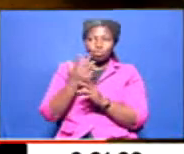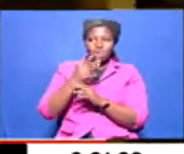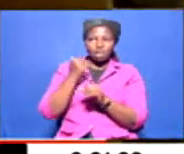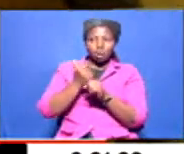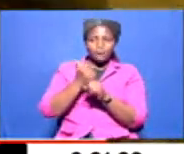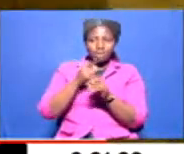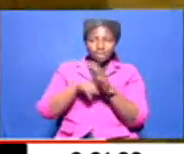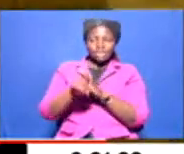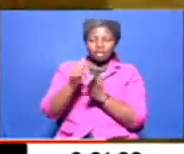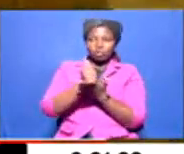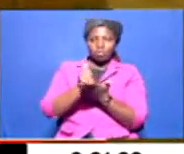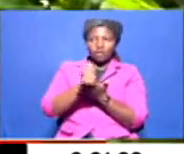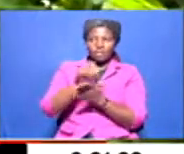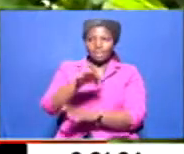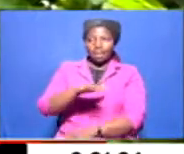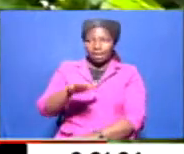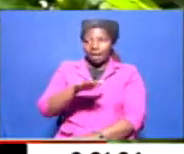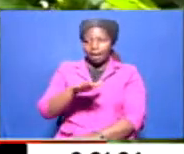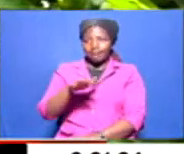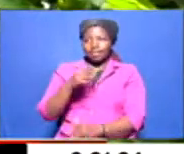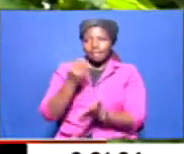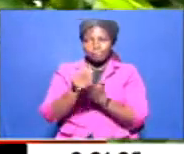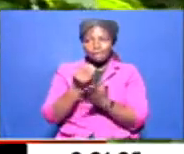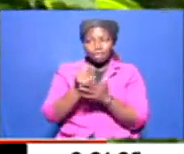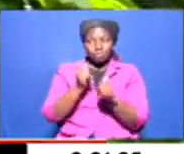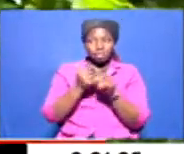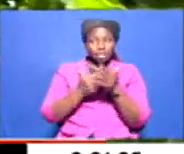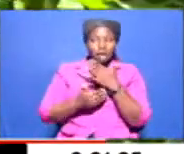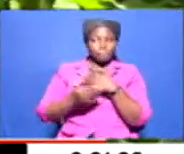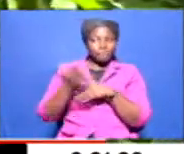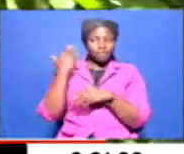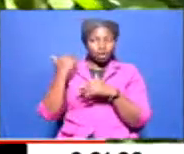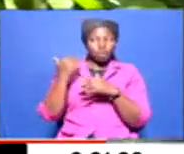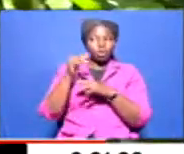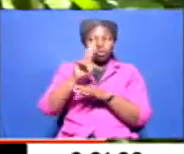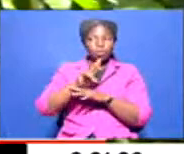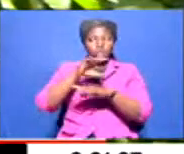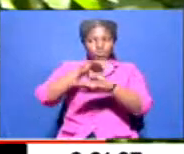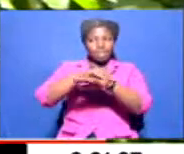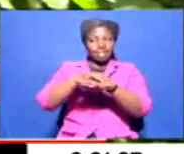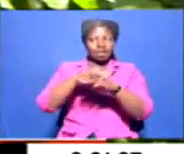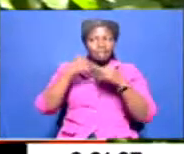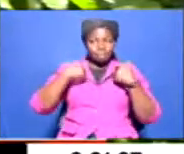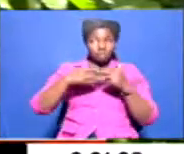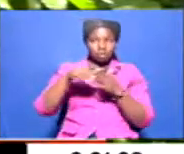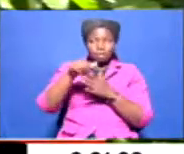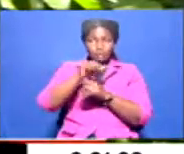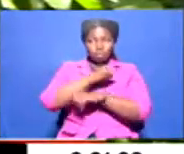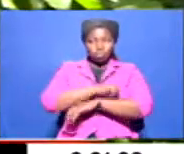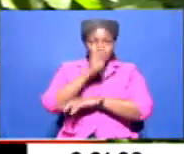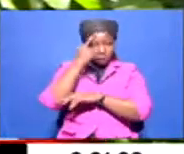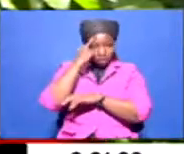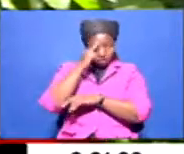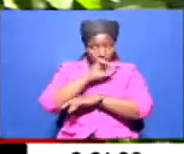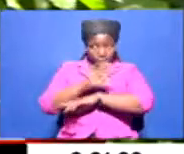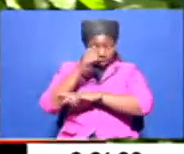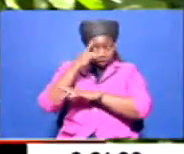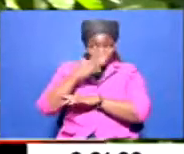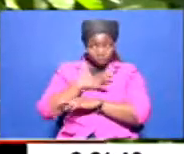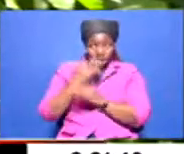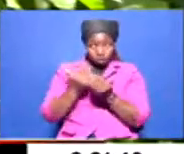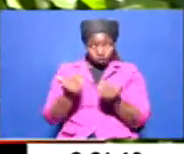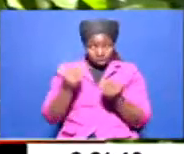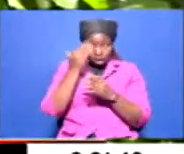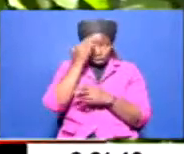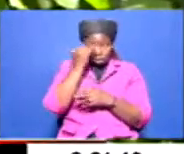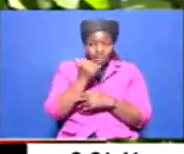Because the money that I got, even me, I used to pay school fees for my children. And because I was coming also from a polygamous family, I used to